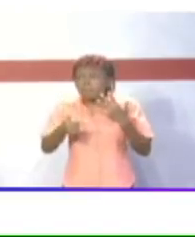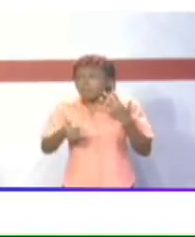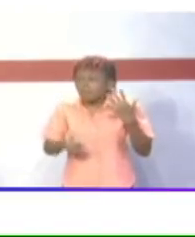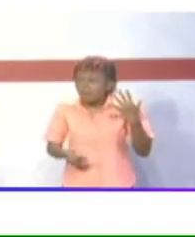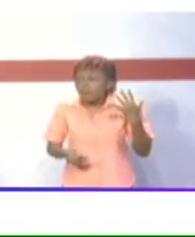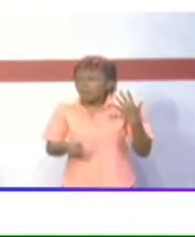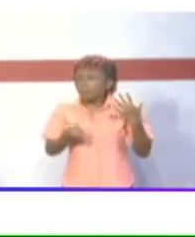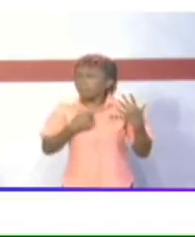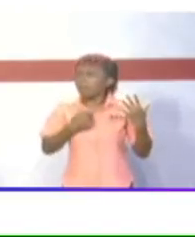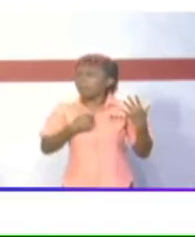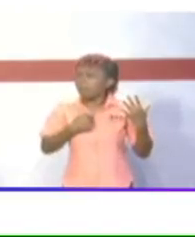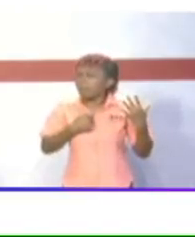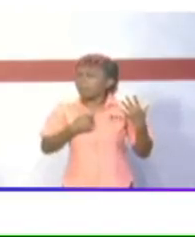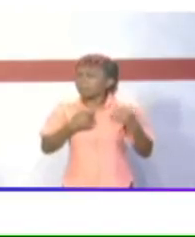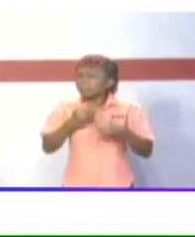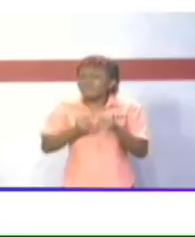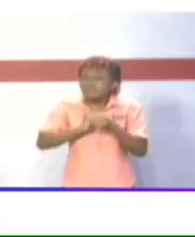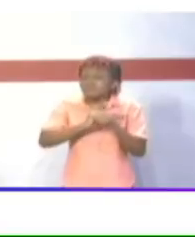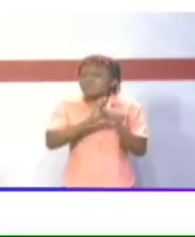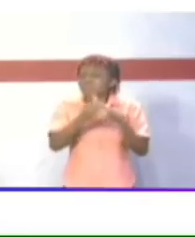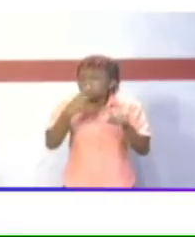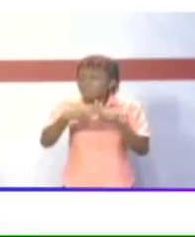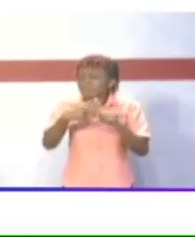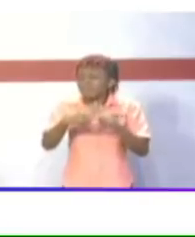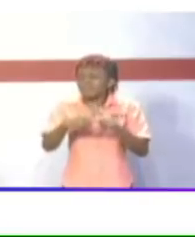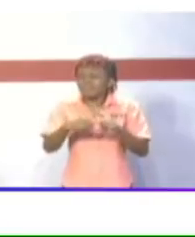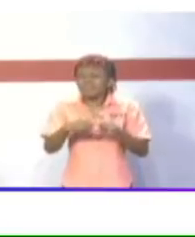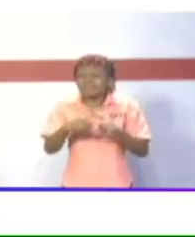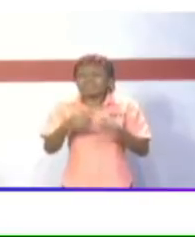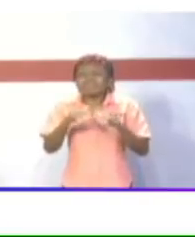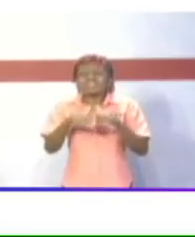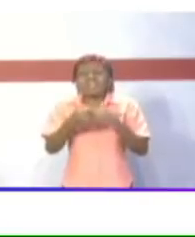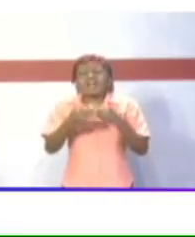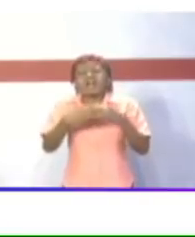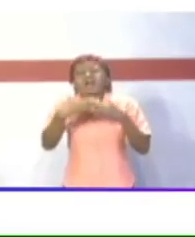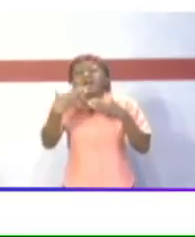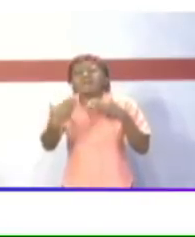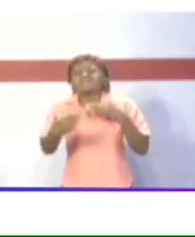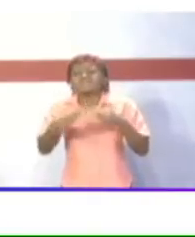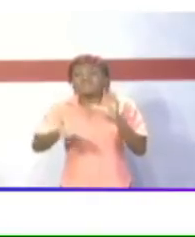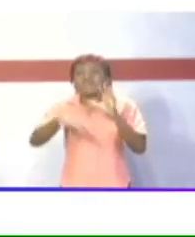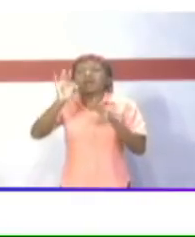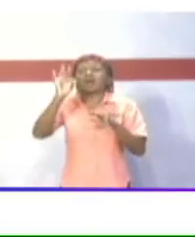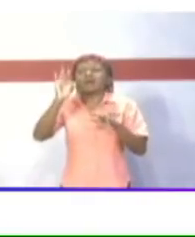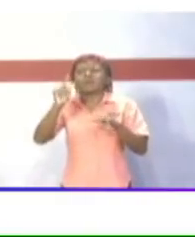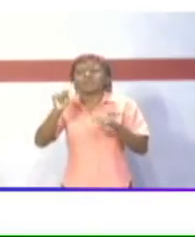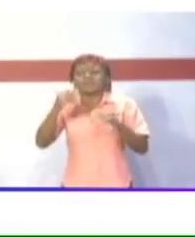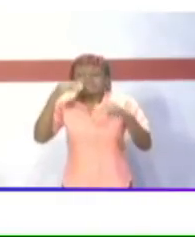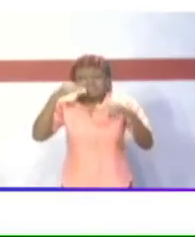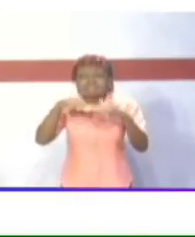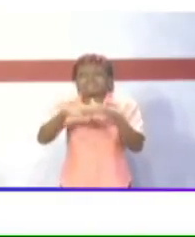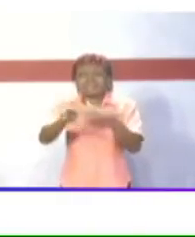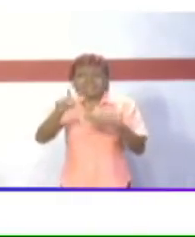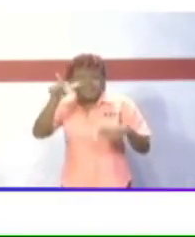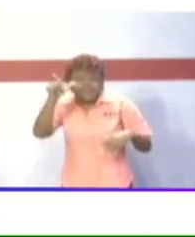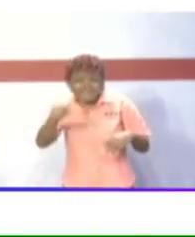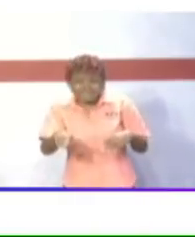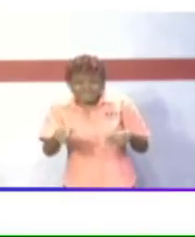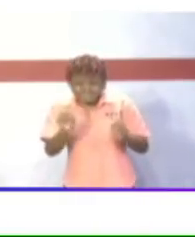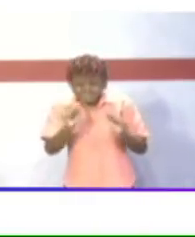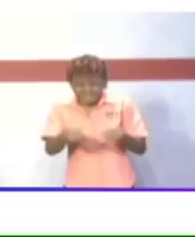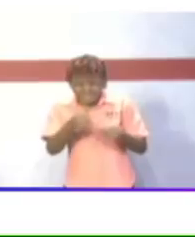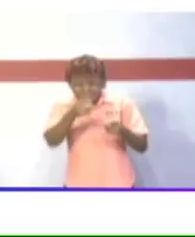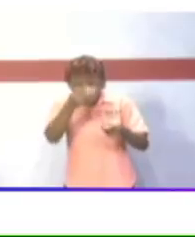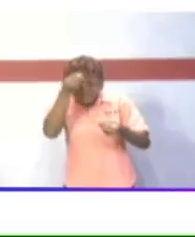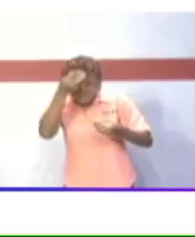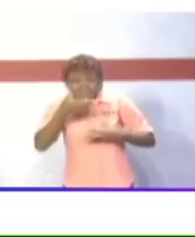need hospitalization. Can you just tell us what are those early signs and what those persons at home need to look out for to know, hey, let me